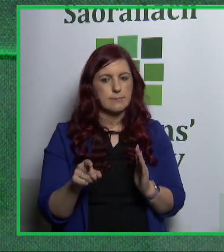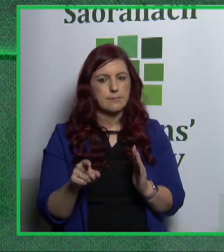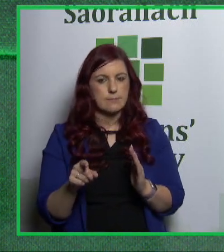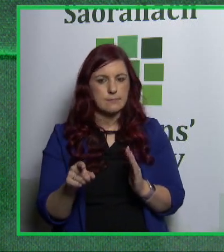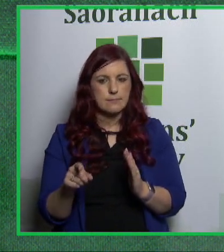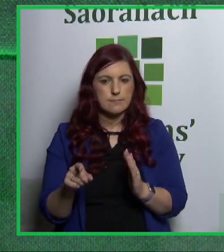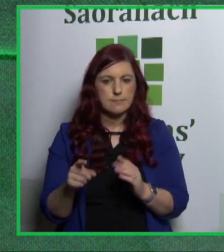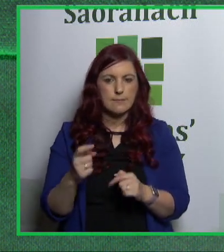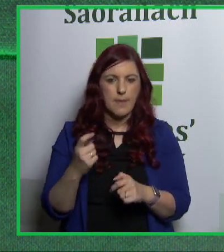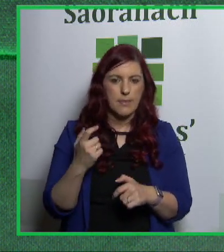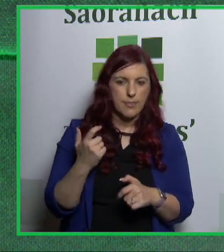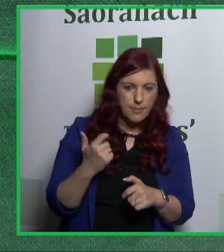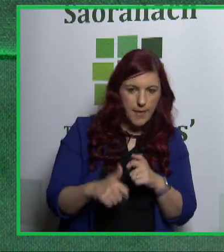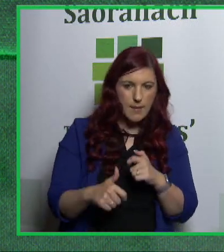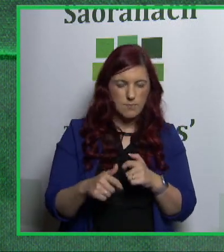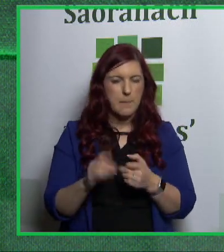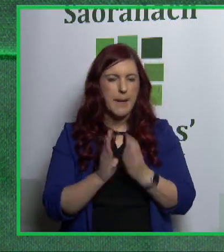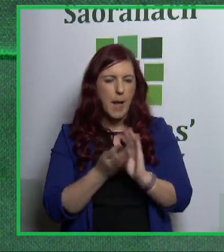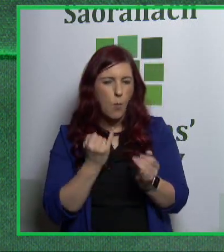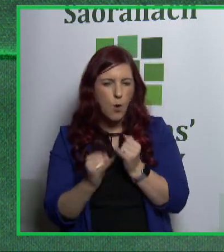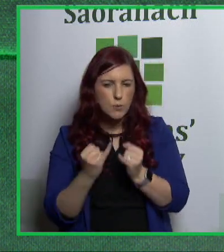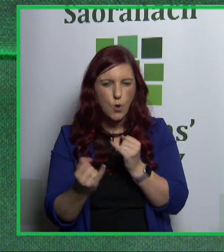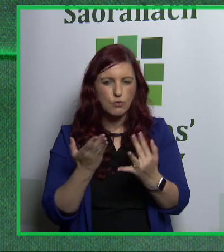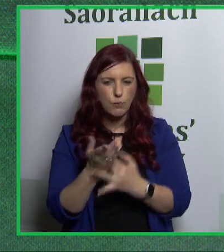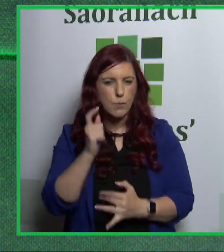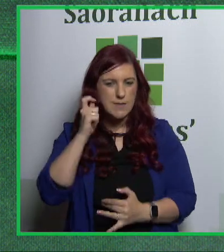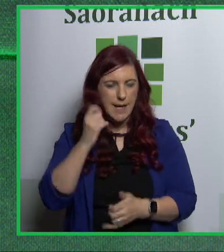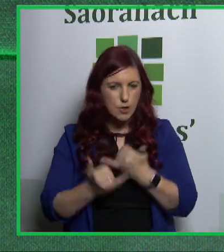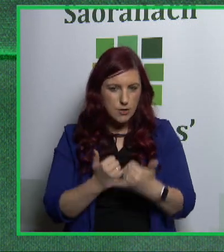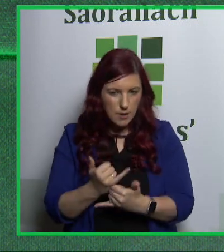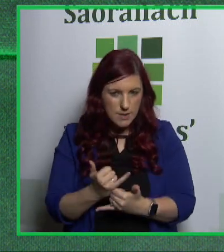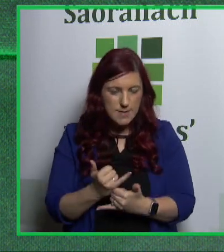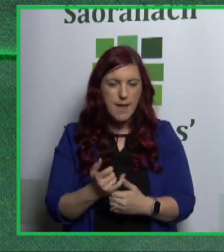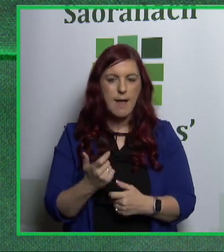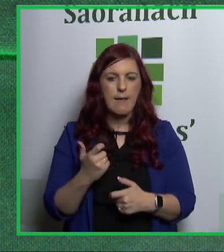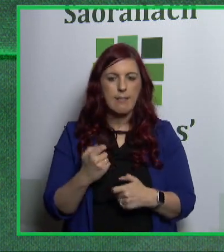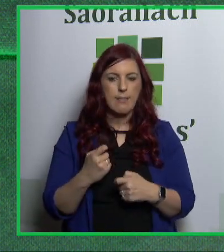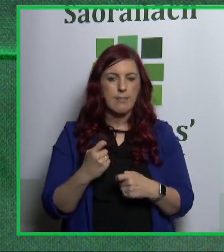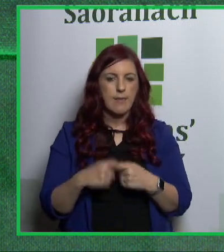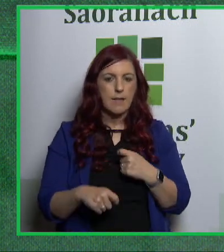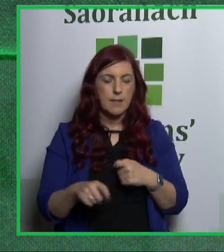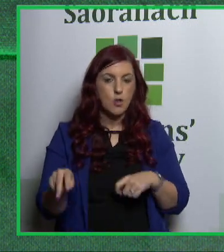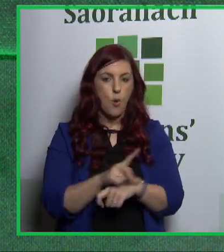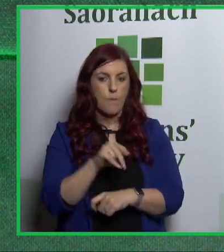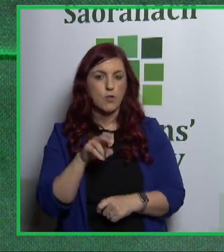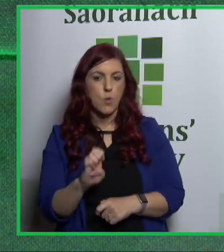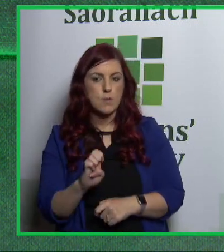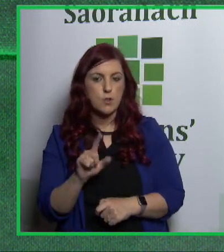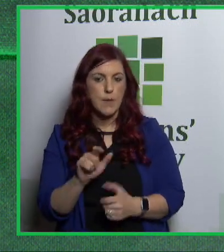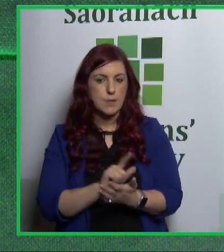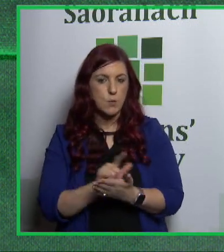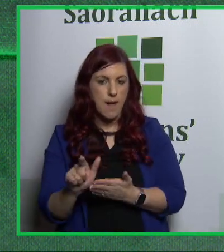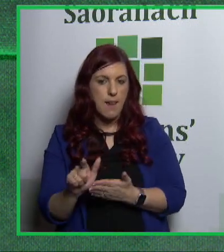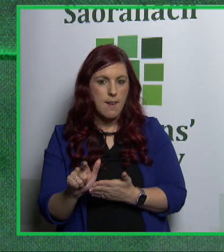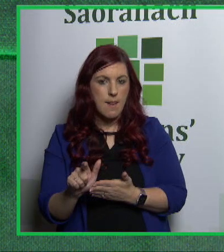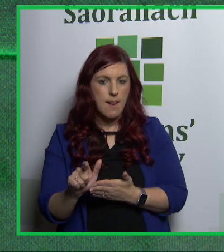to get into the crux of it in his teenage years, he was using drugs as well. And an unfortunate overdose in 2012 pushed him kind